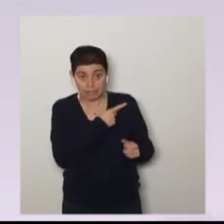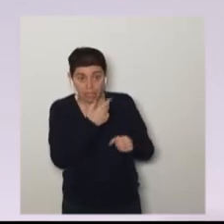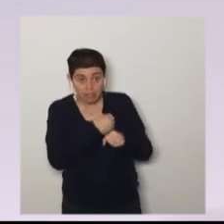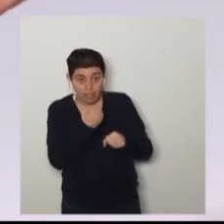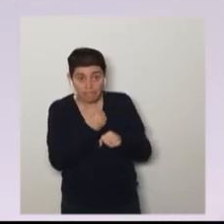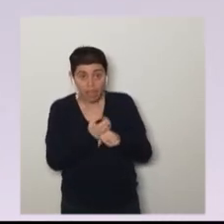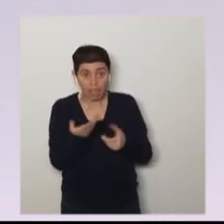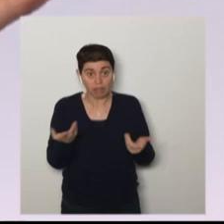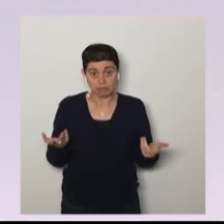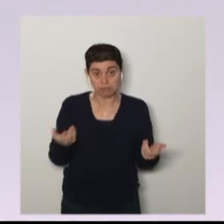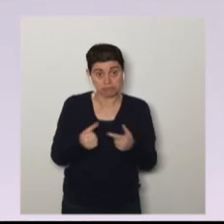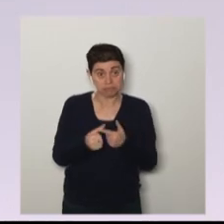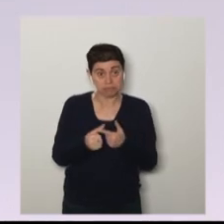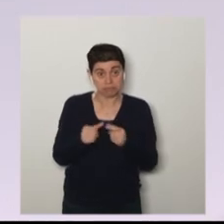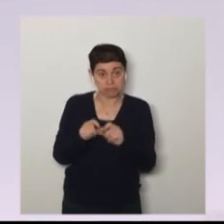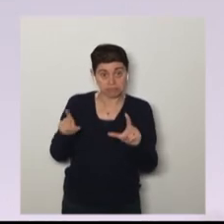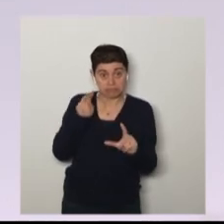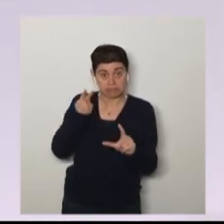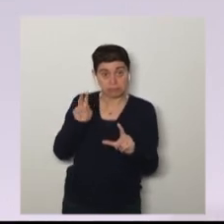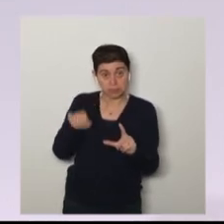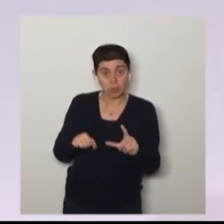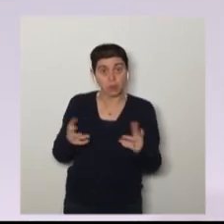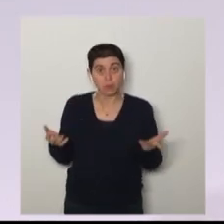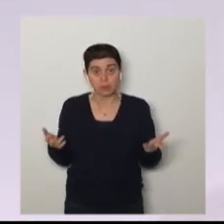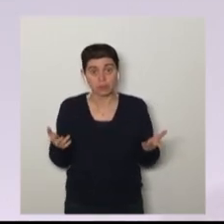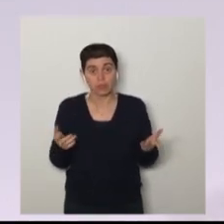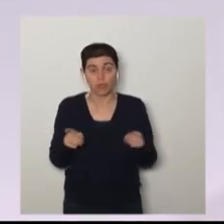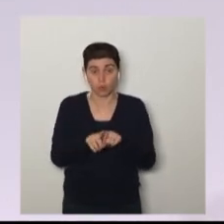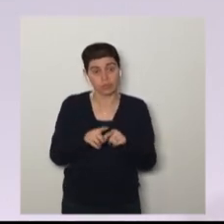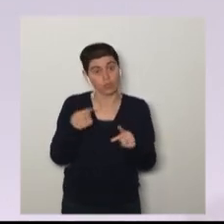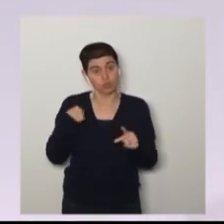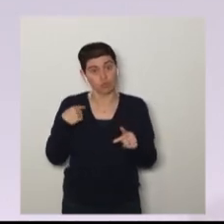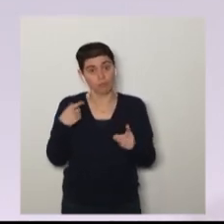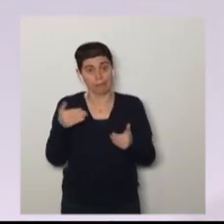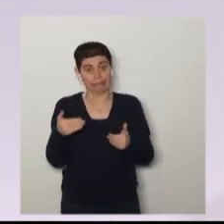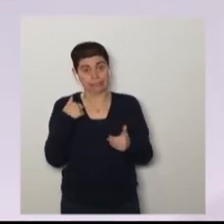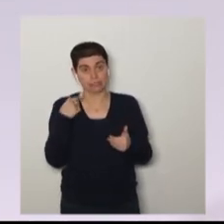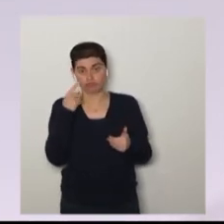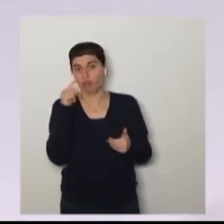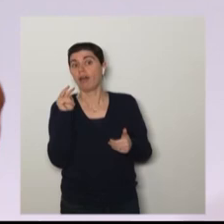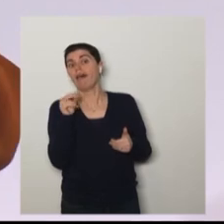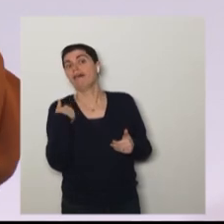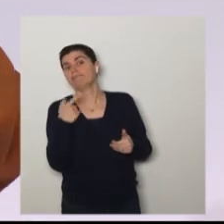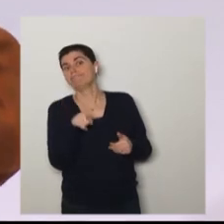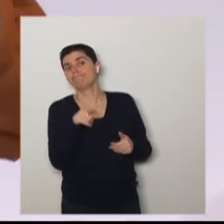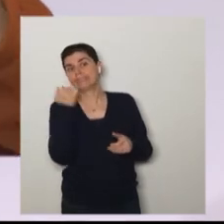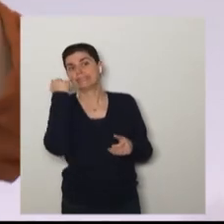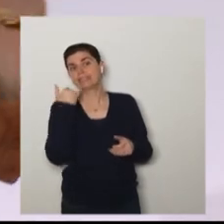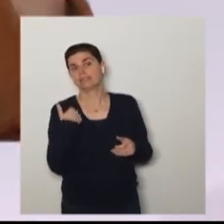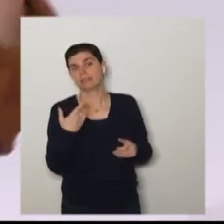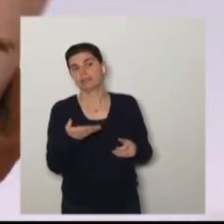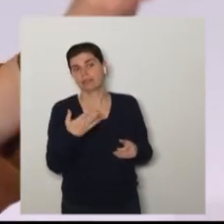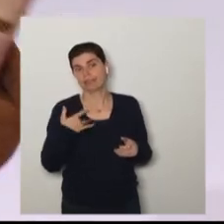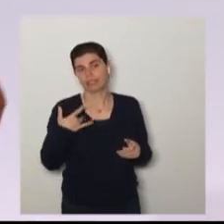that also from Maastricht and the Netherlands. So it's about also mapping which are the